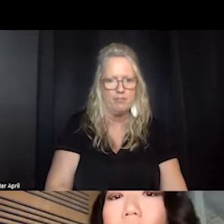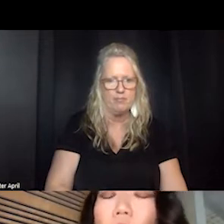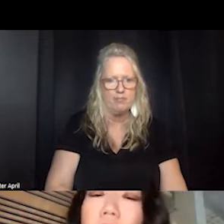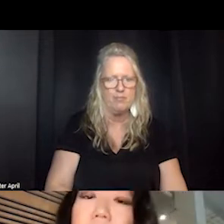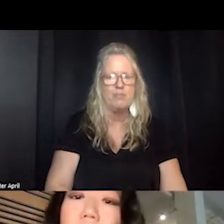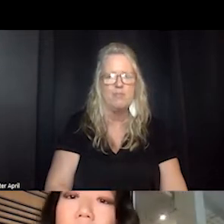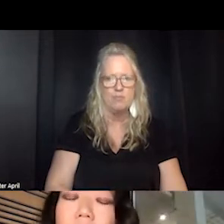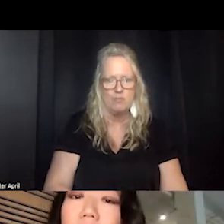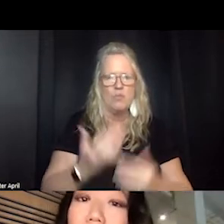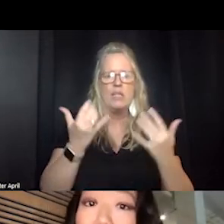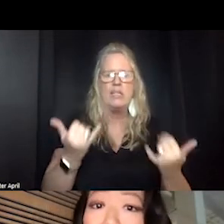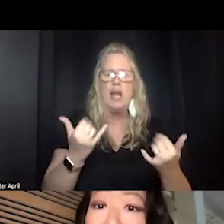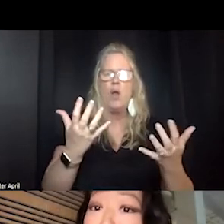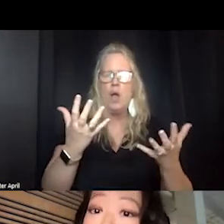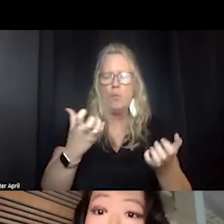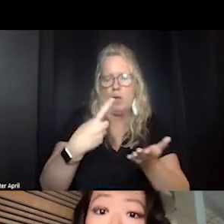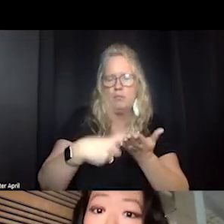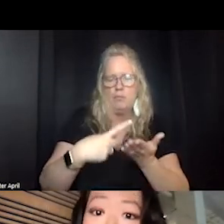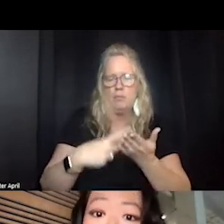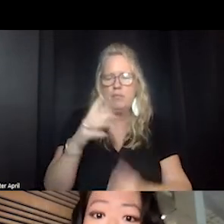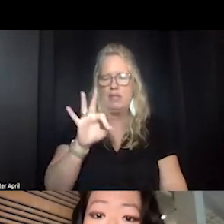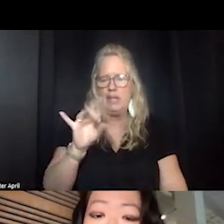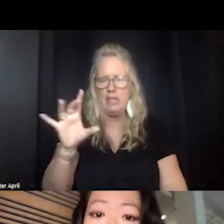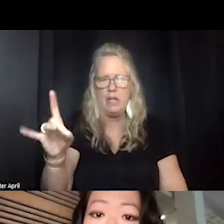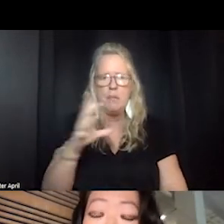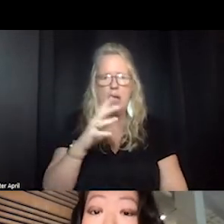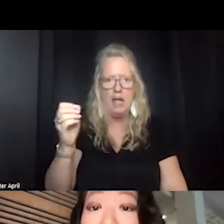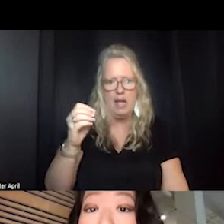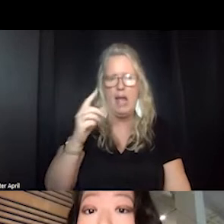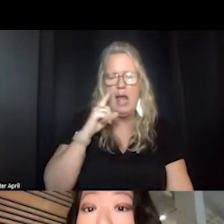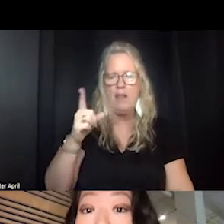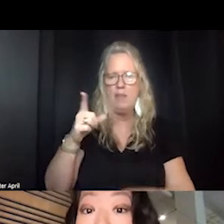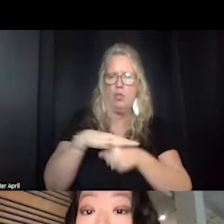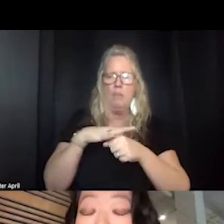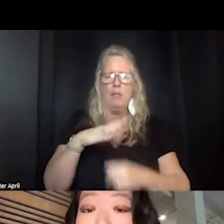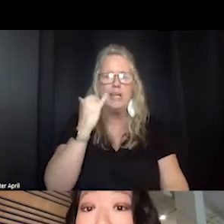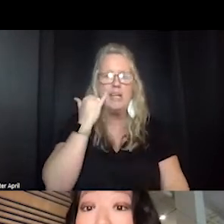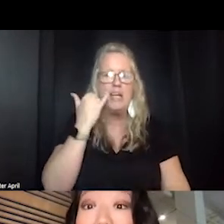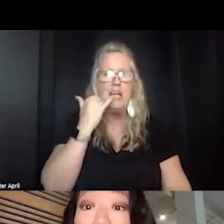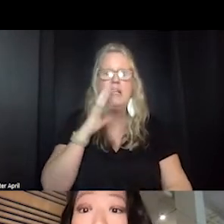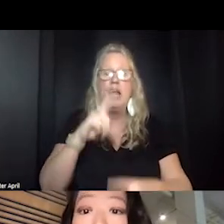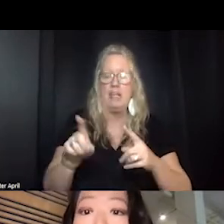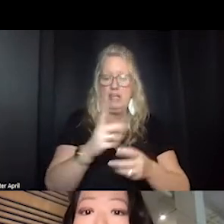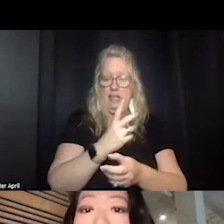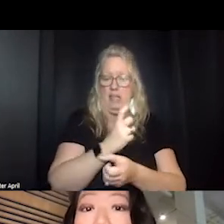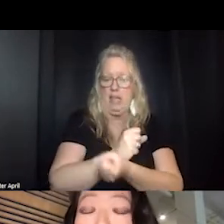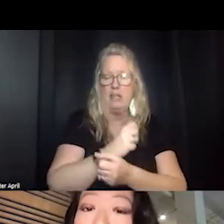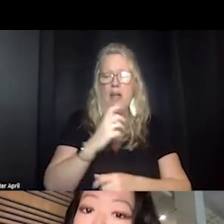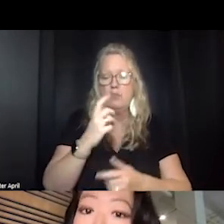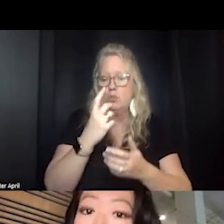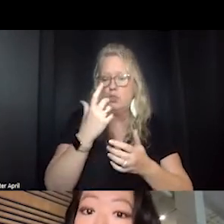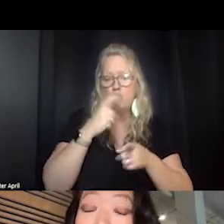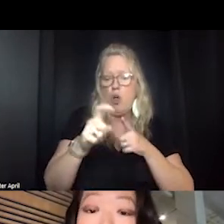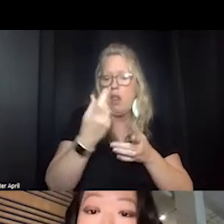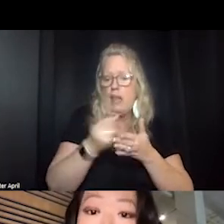Now, I want to discuss 988 and emergency location. In a Help Not Handcuffs call last week, I learned of a